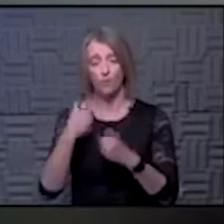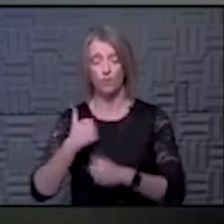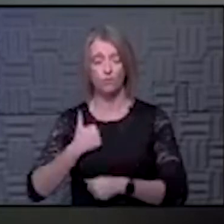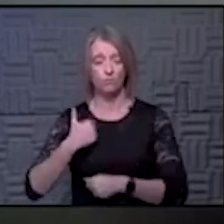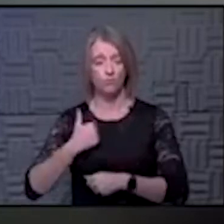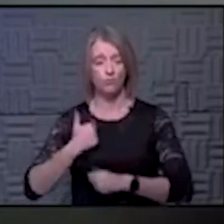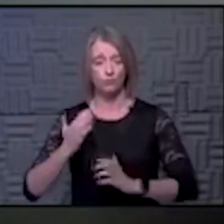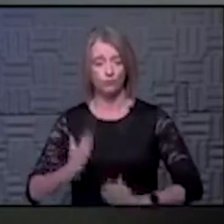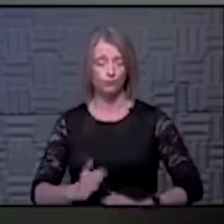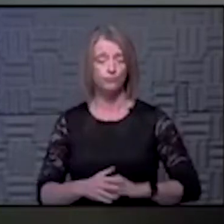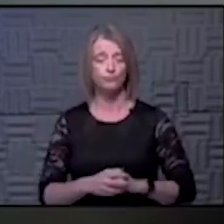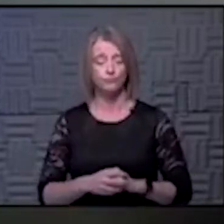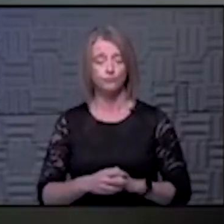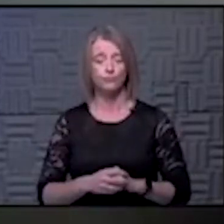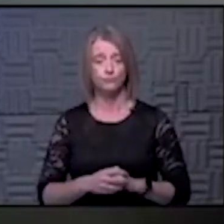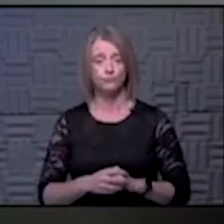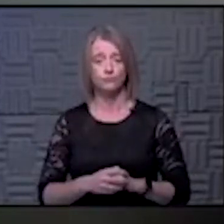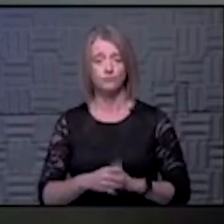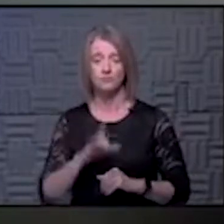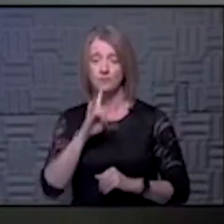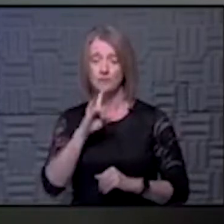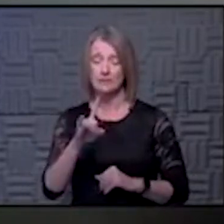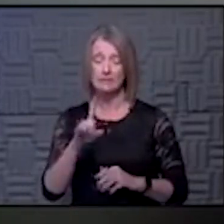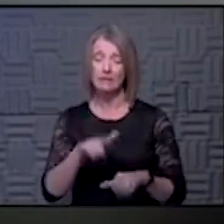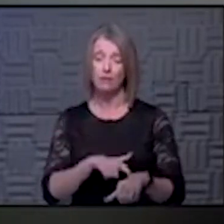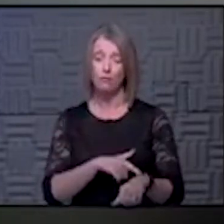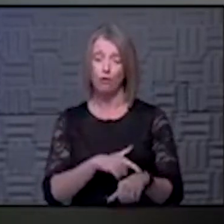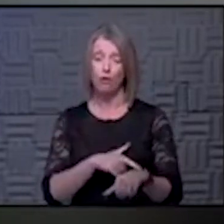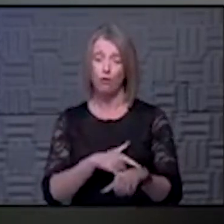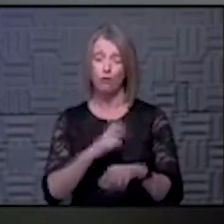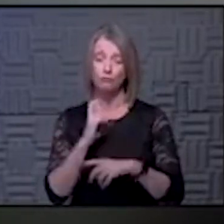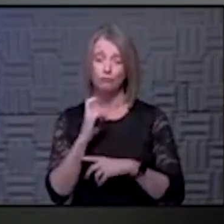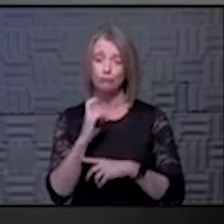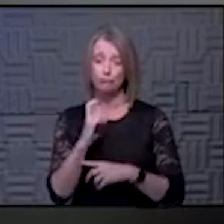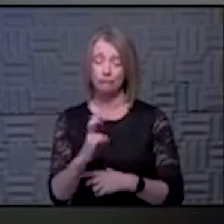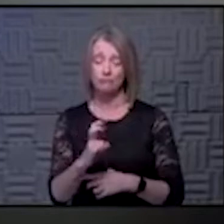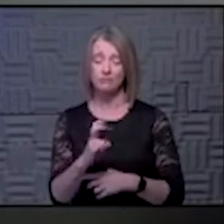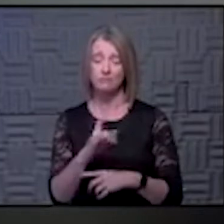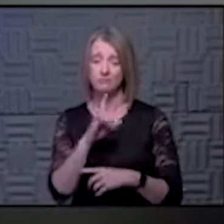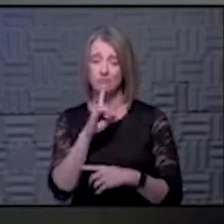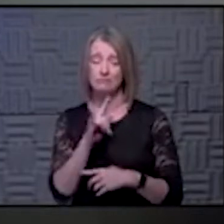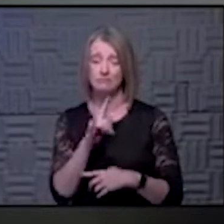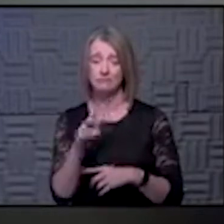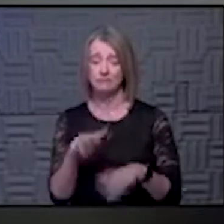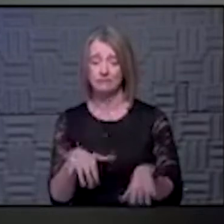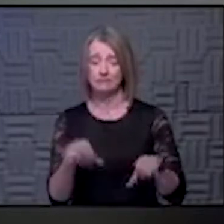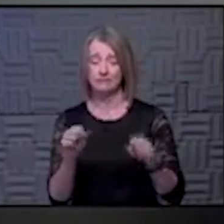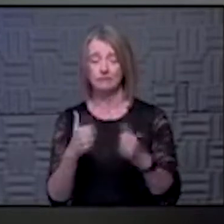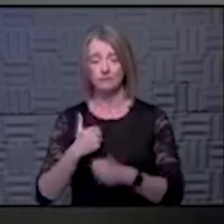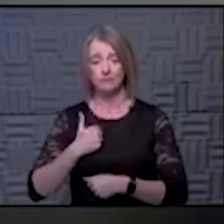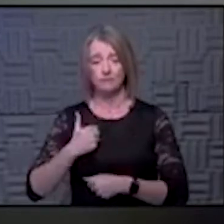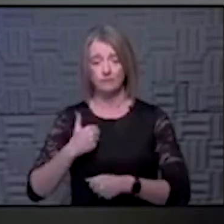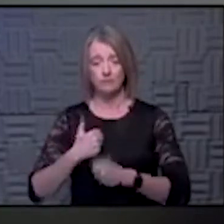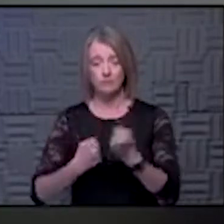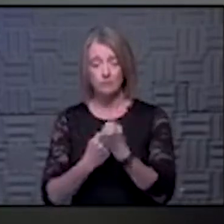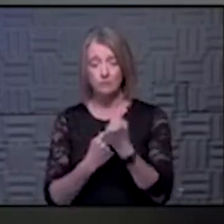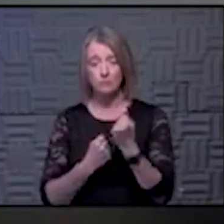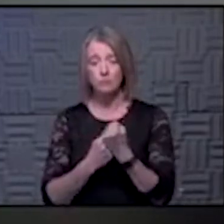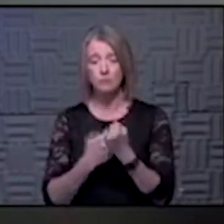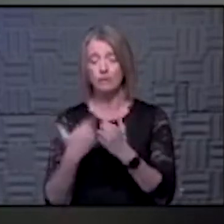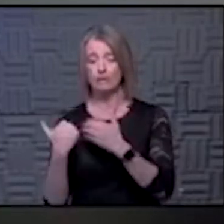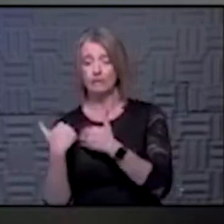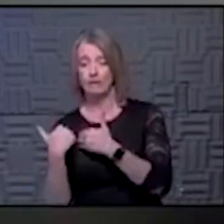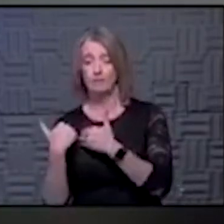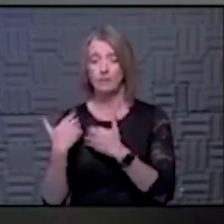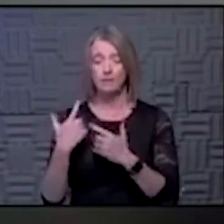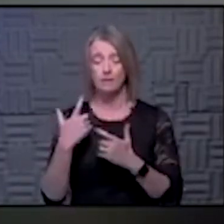because this is a long journey that really takes that support and that accountability from those that